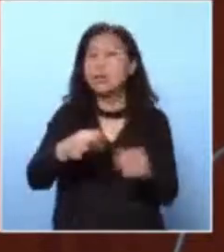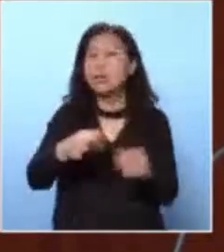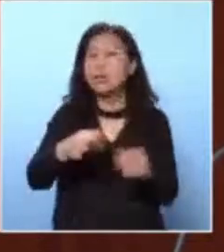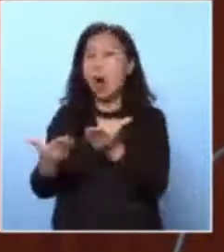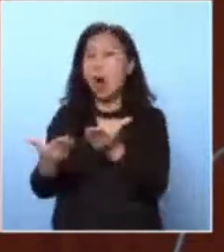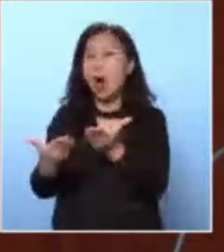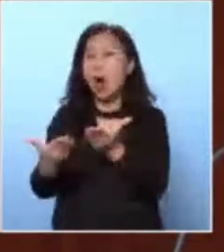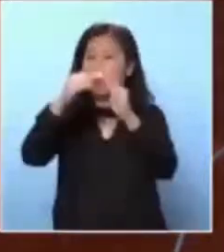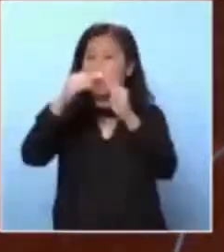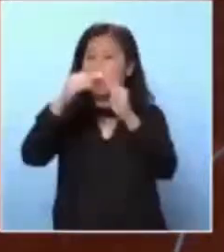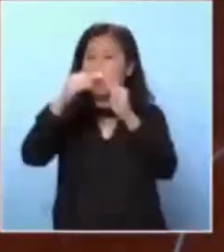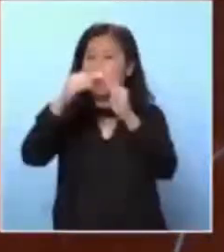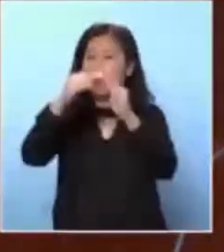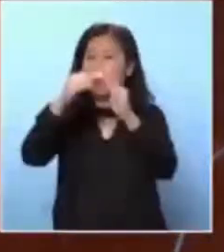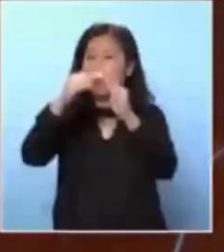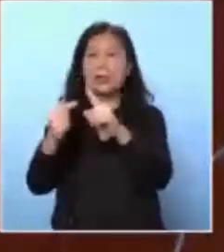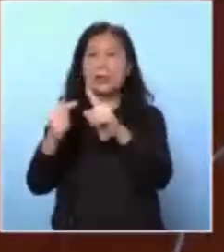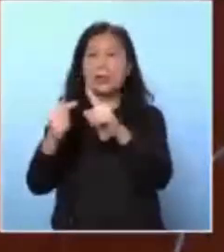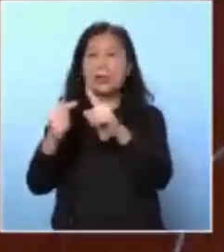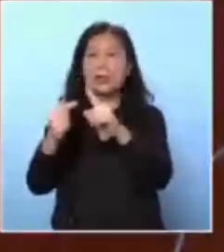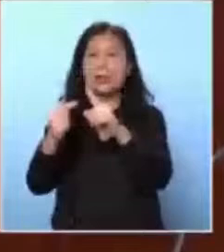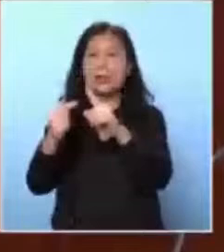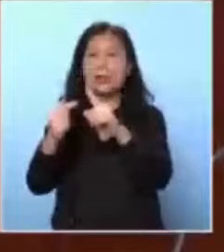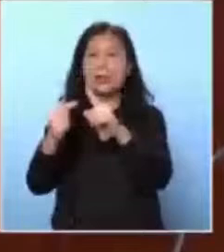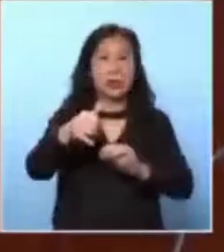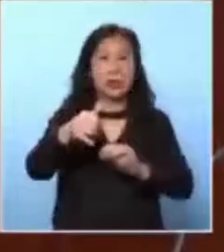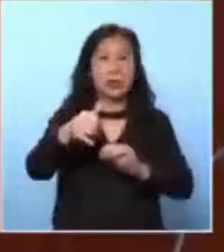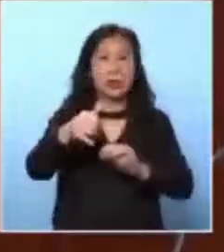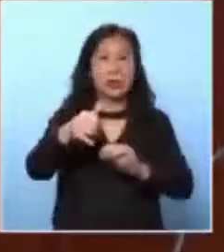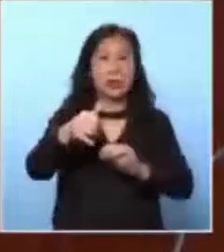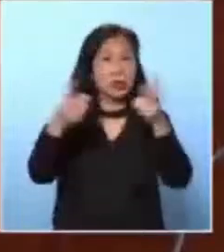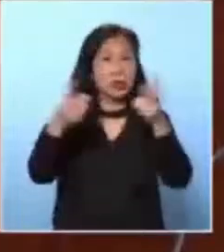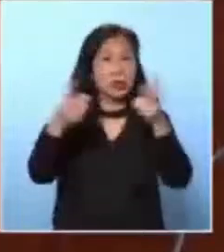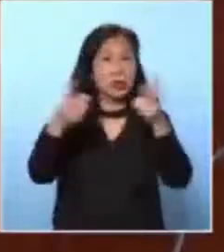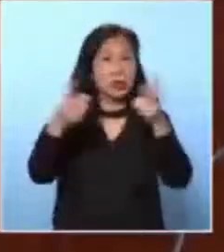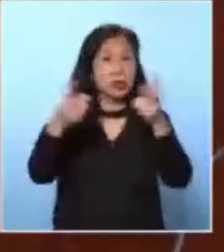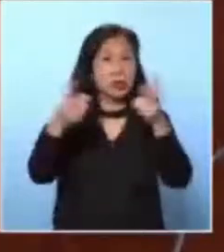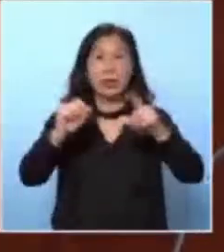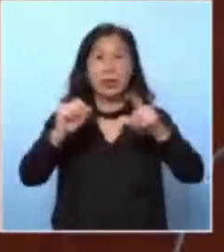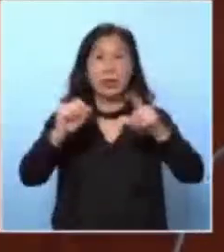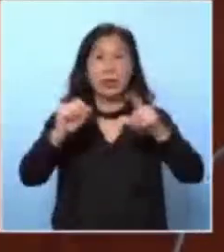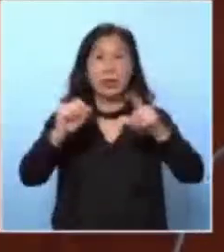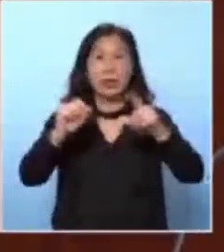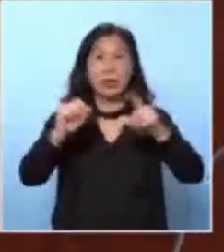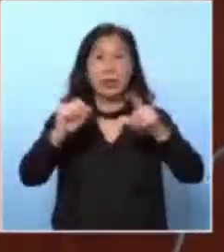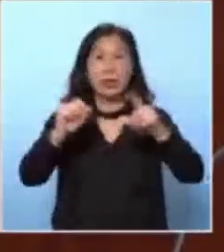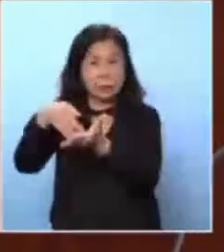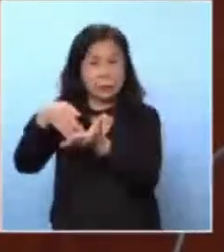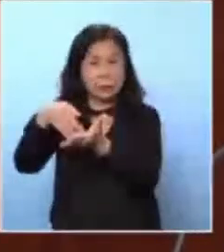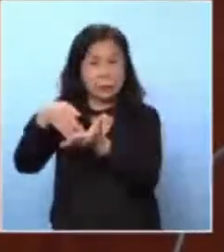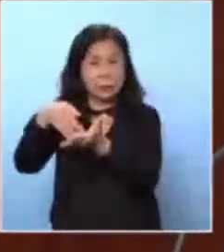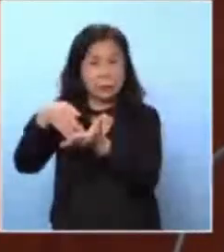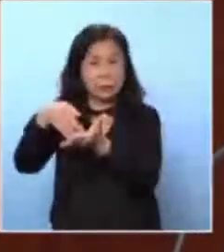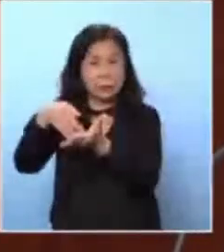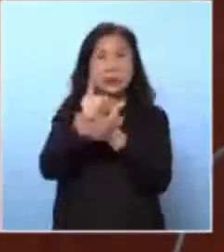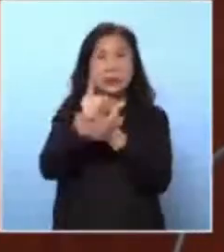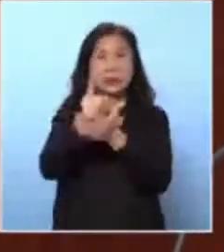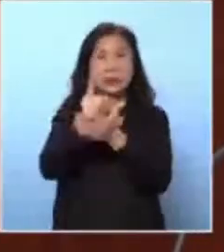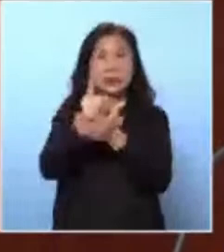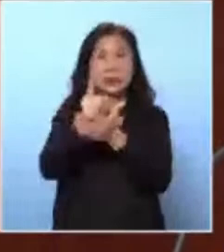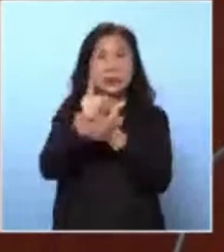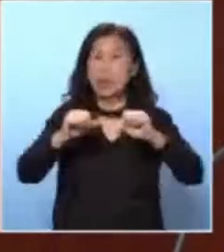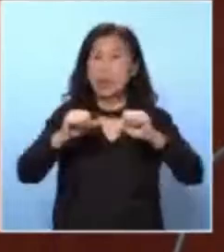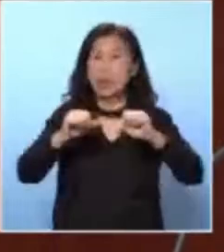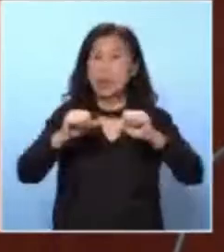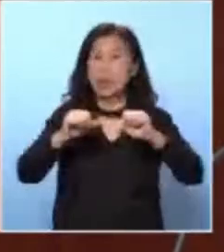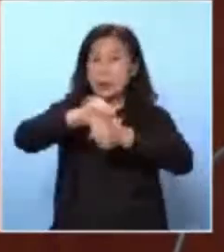development of the related industries. On promoting sports for all, We will collaborate with the SF and OC to